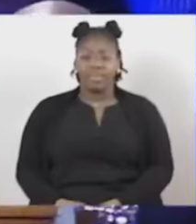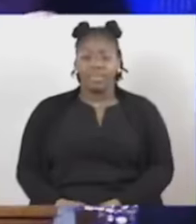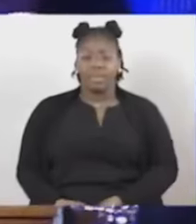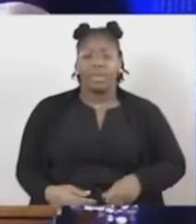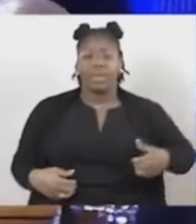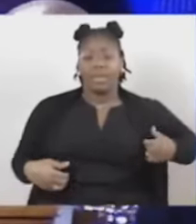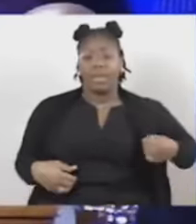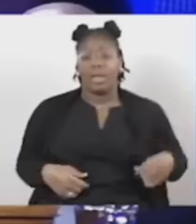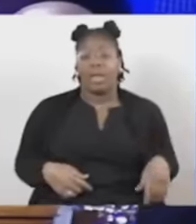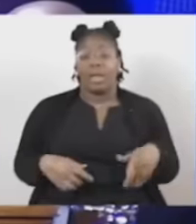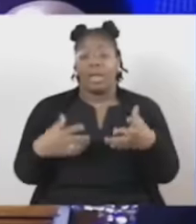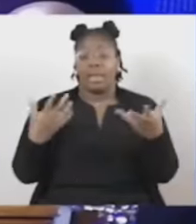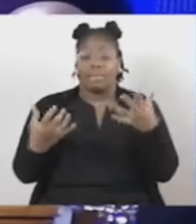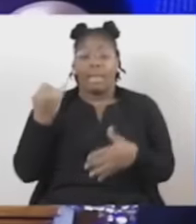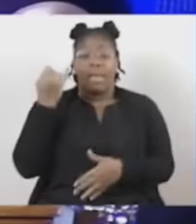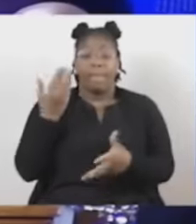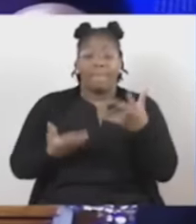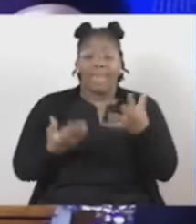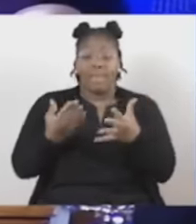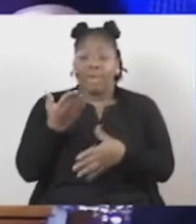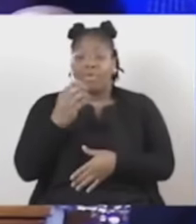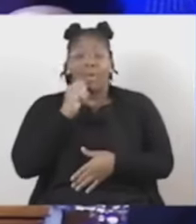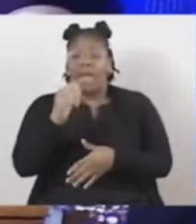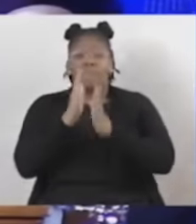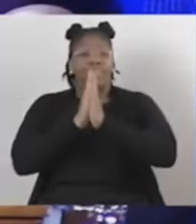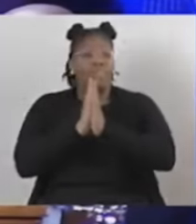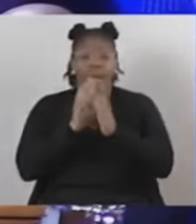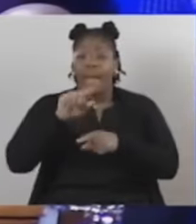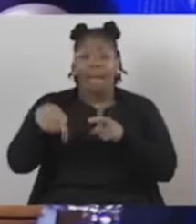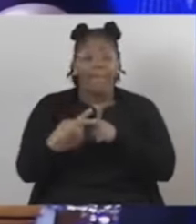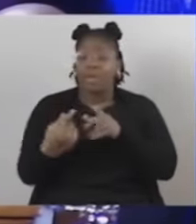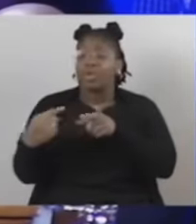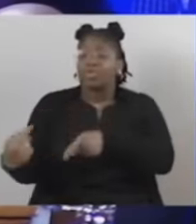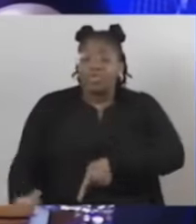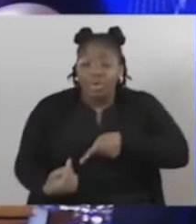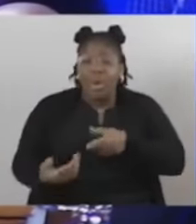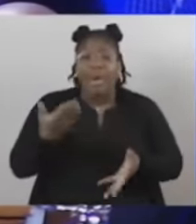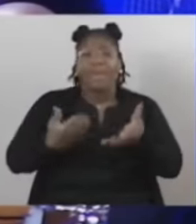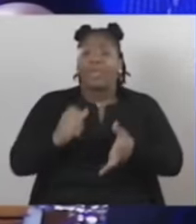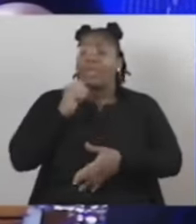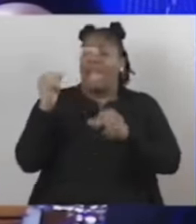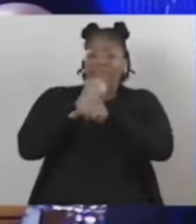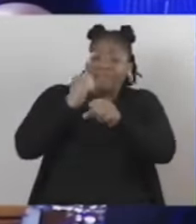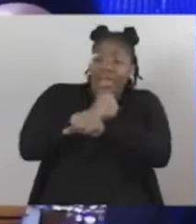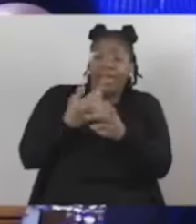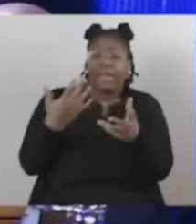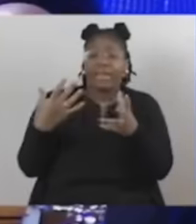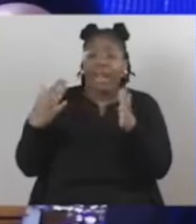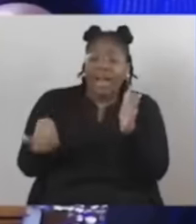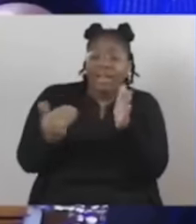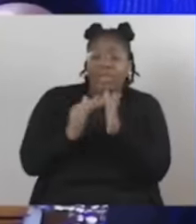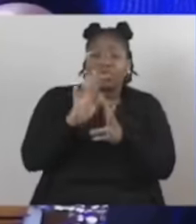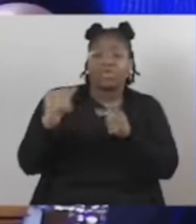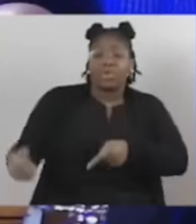that it's hanging means perhaps you're not praying about it, you're not fighting against it, you're not strongly resisting it, you're walking around acting